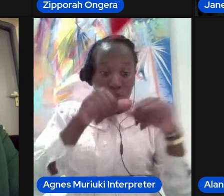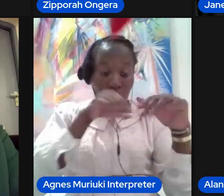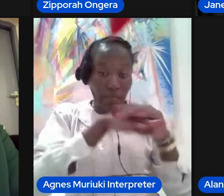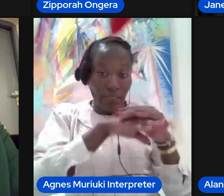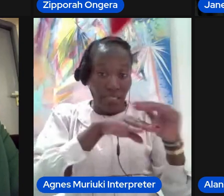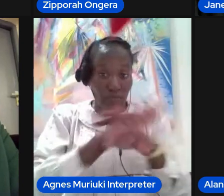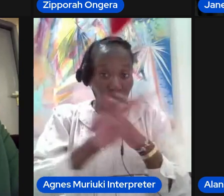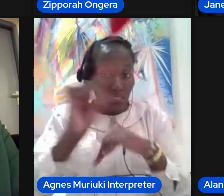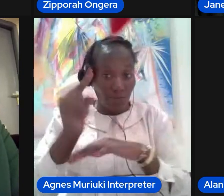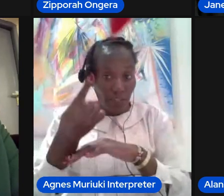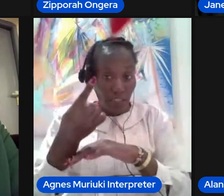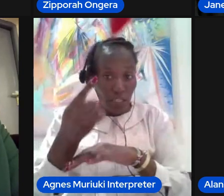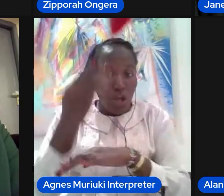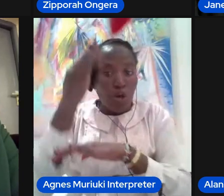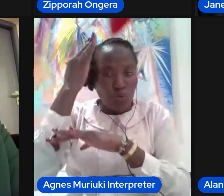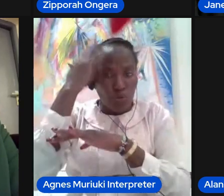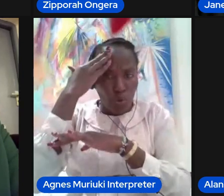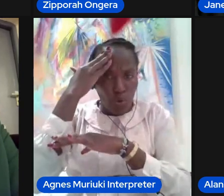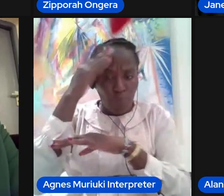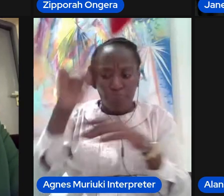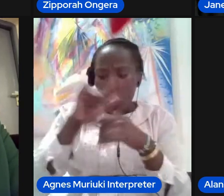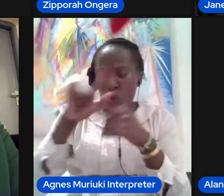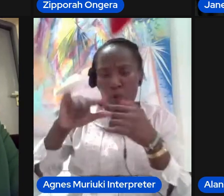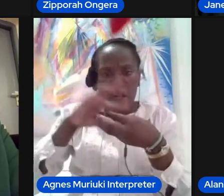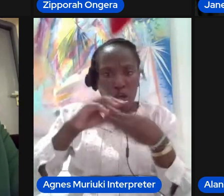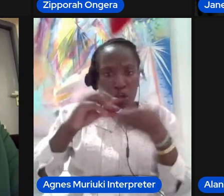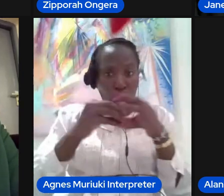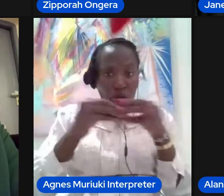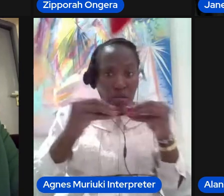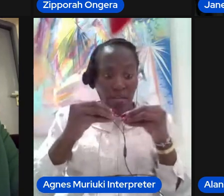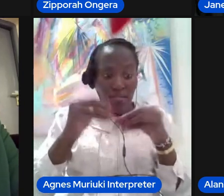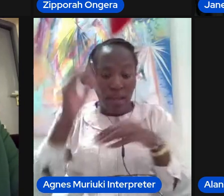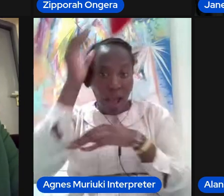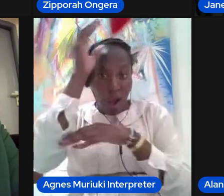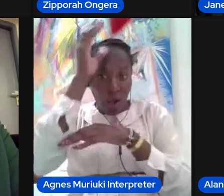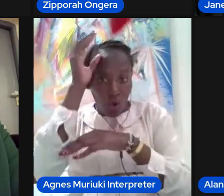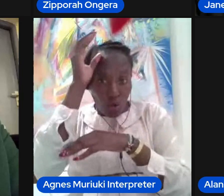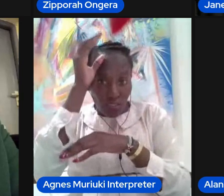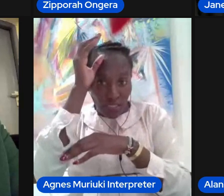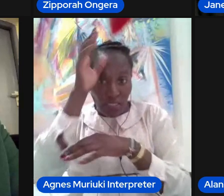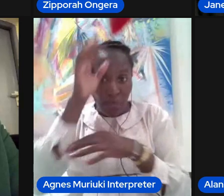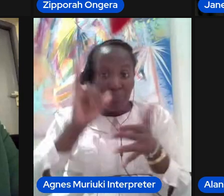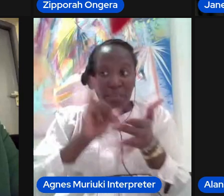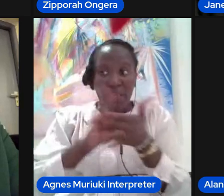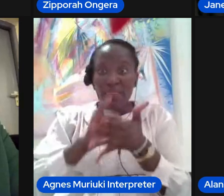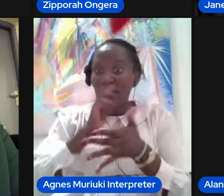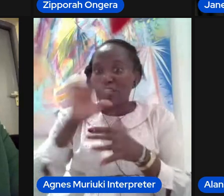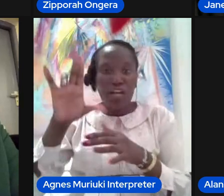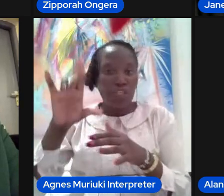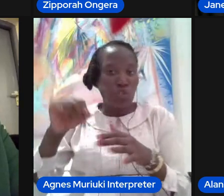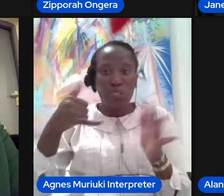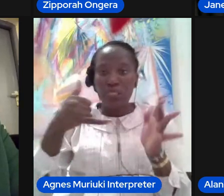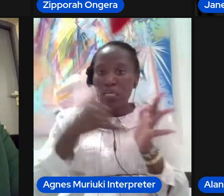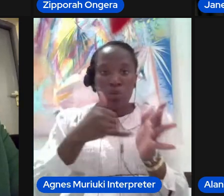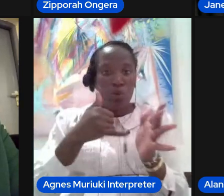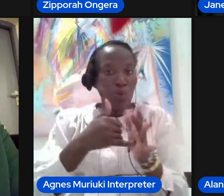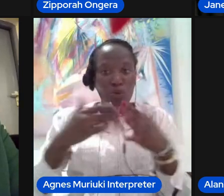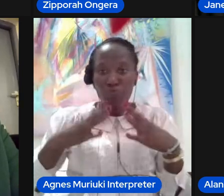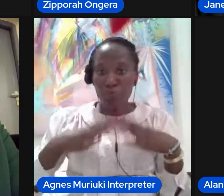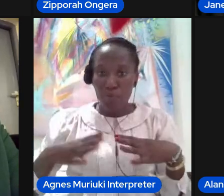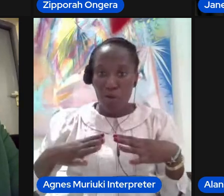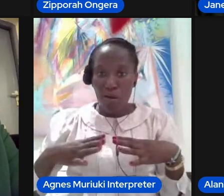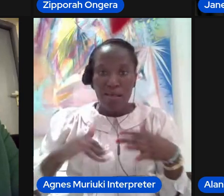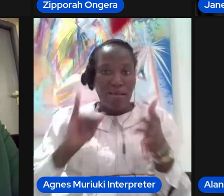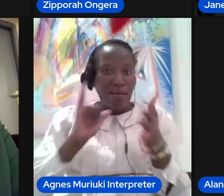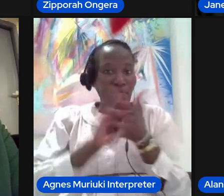create content that isn't accessible at all, it excludes the very same people that